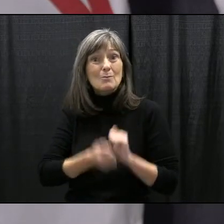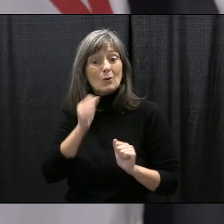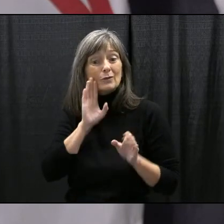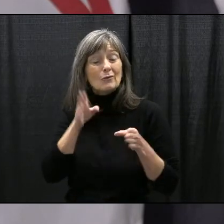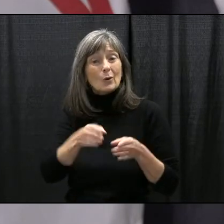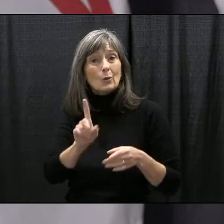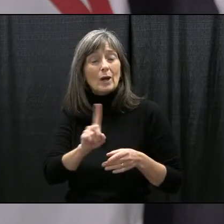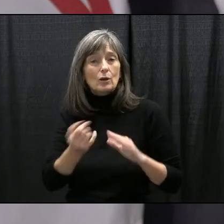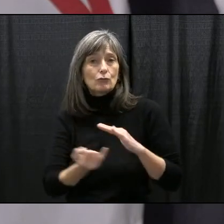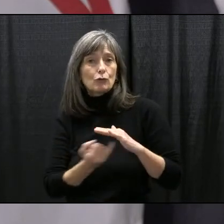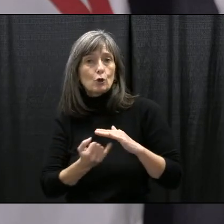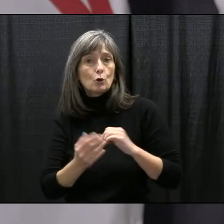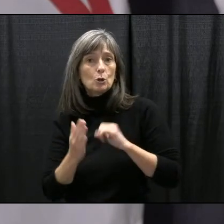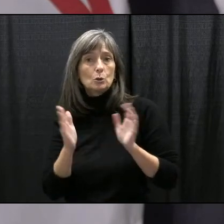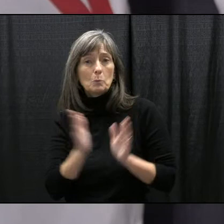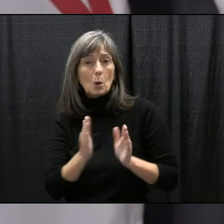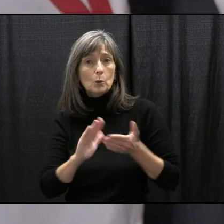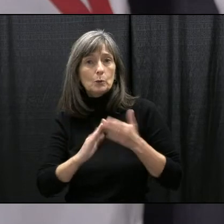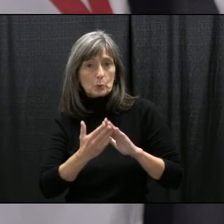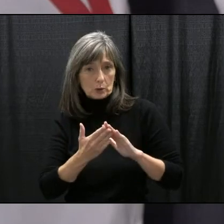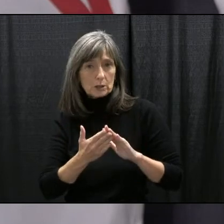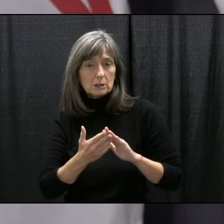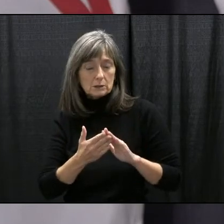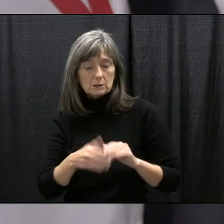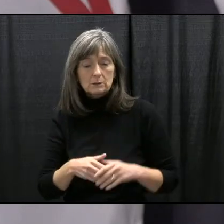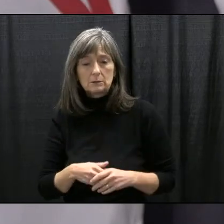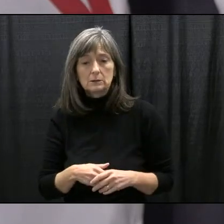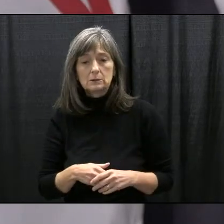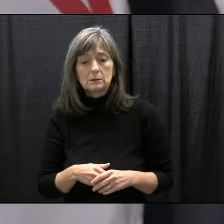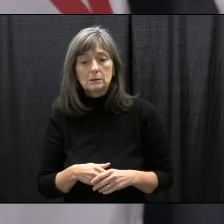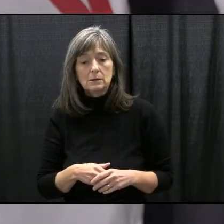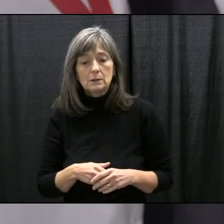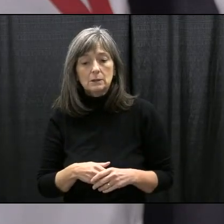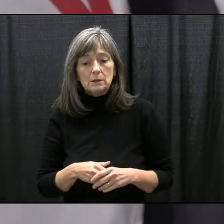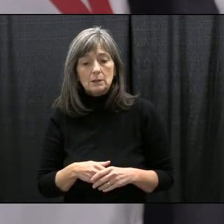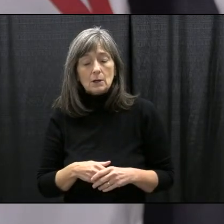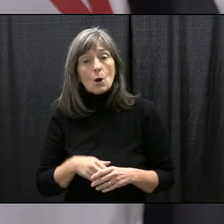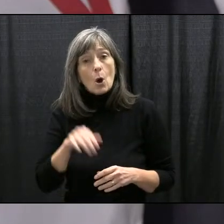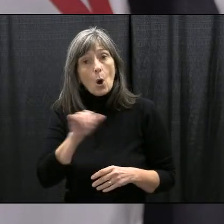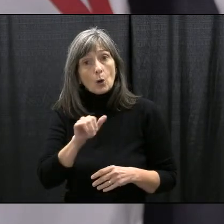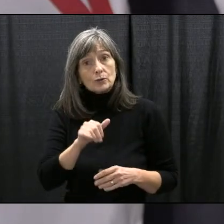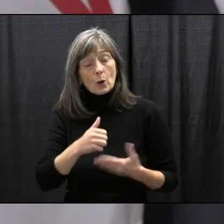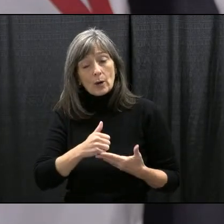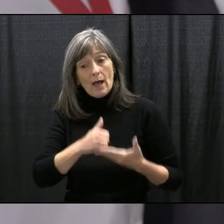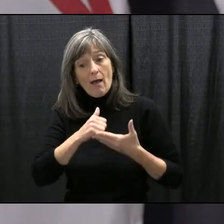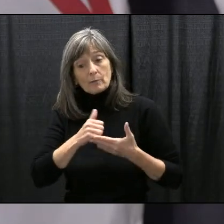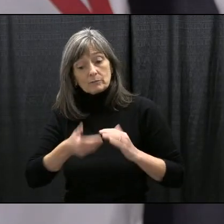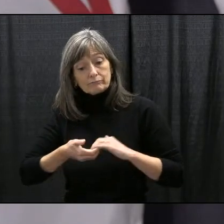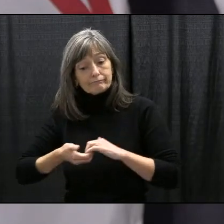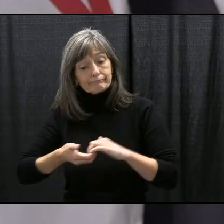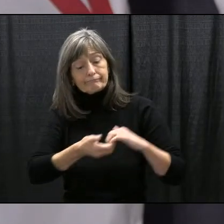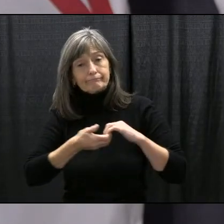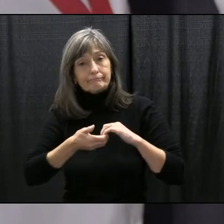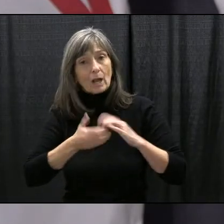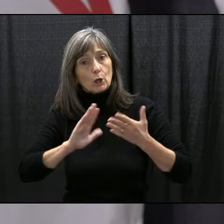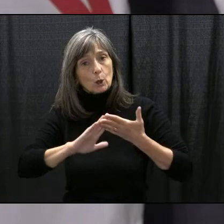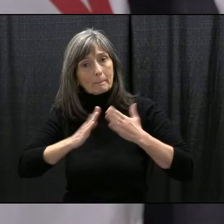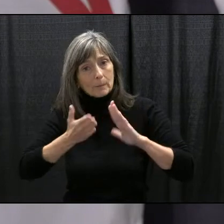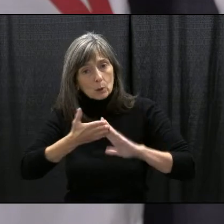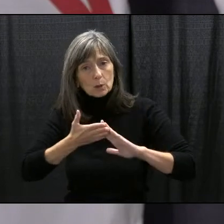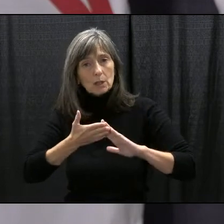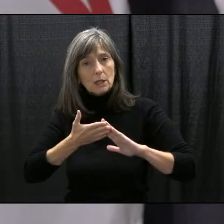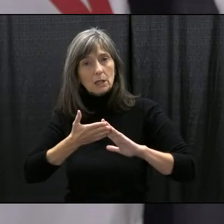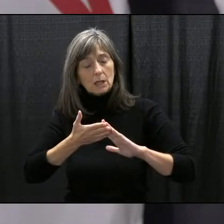rural and underserviced communities. They also serve the establishment of collaborative,